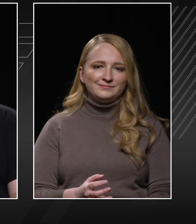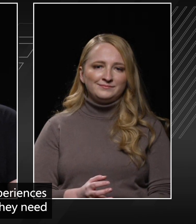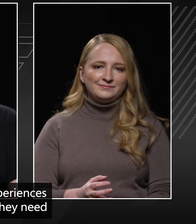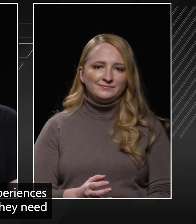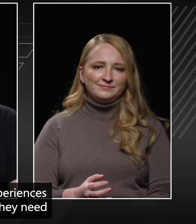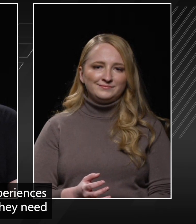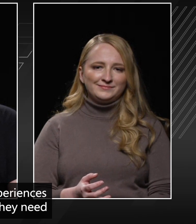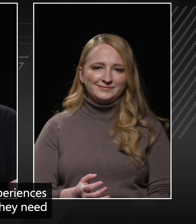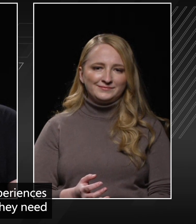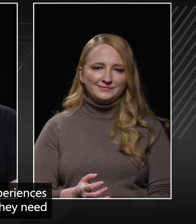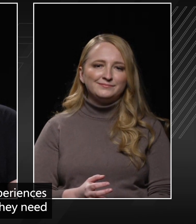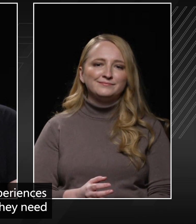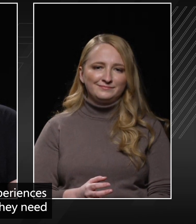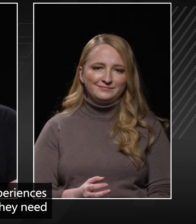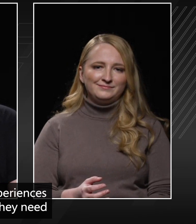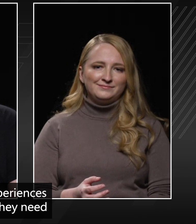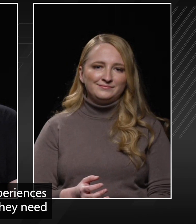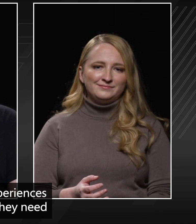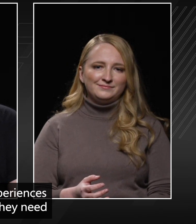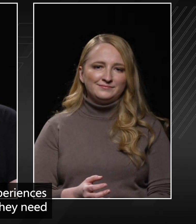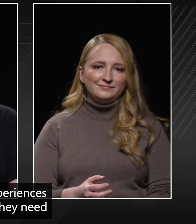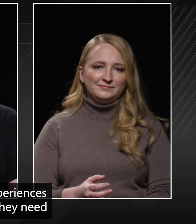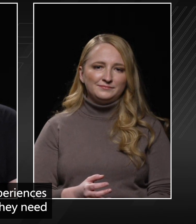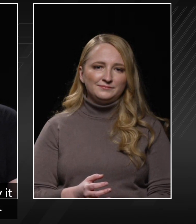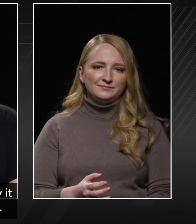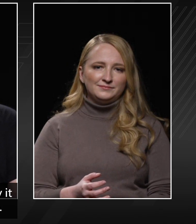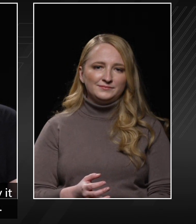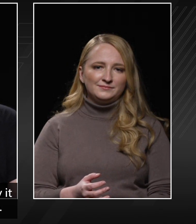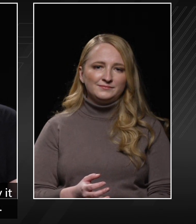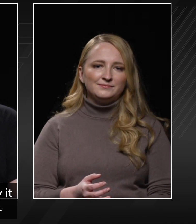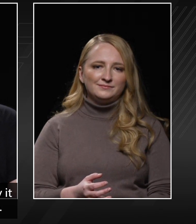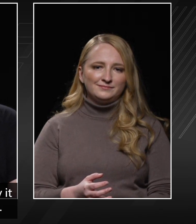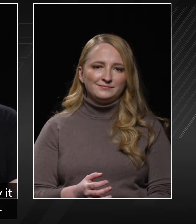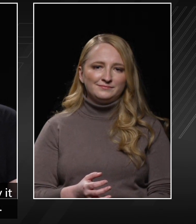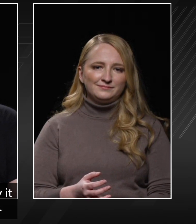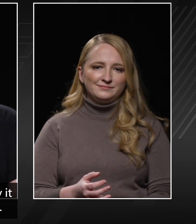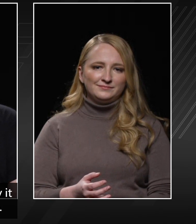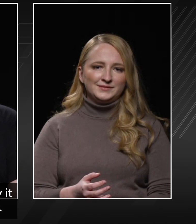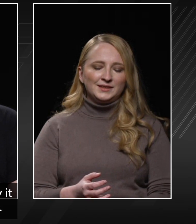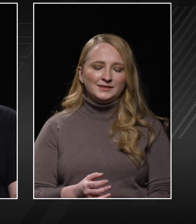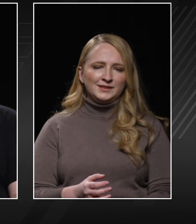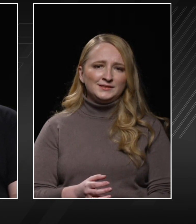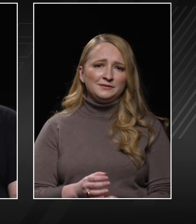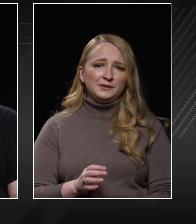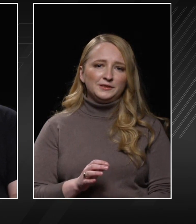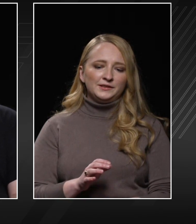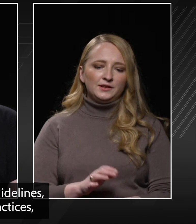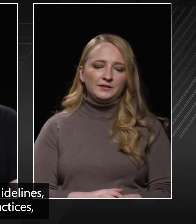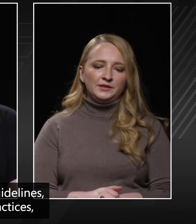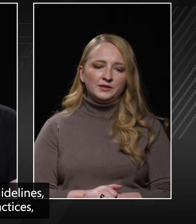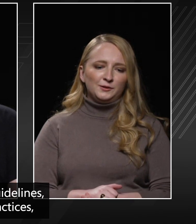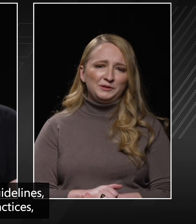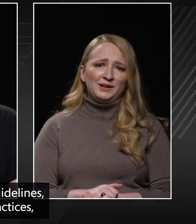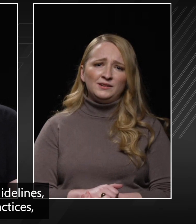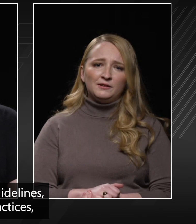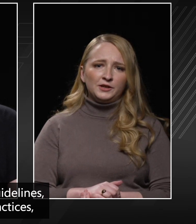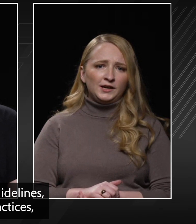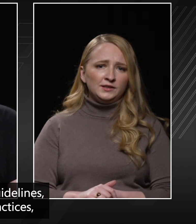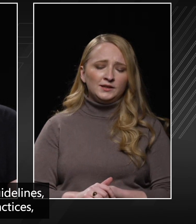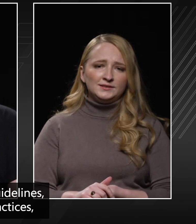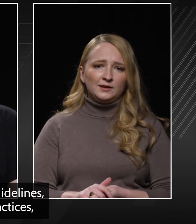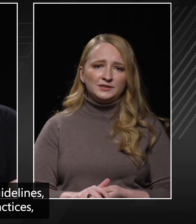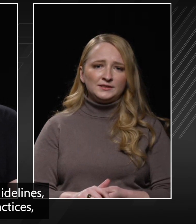features. It means that everybody experiences the game with the options they need, and they can all enjoy it to the same degree. Yeah, definitely. I think we read a